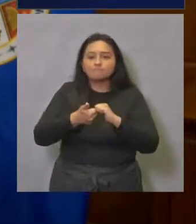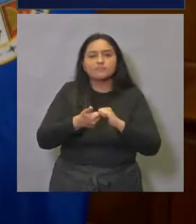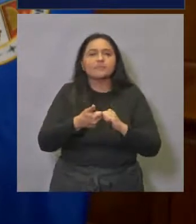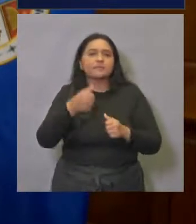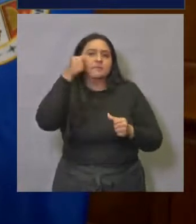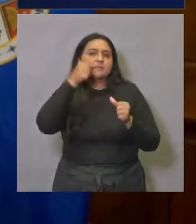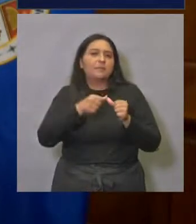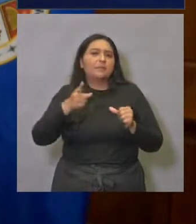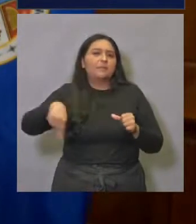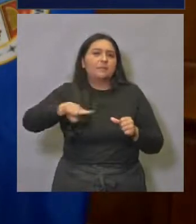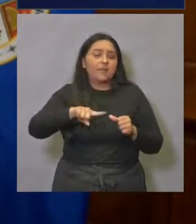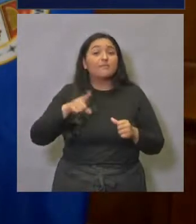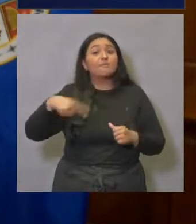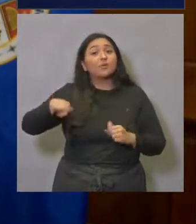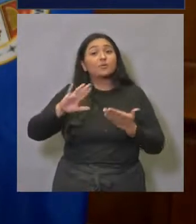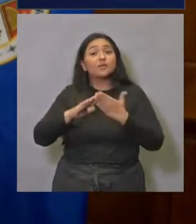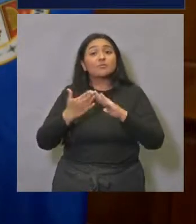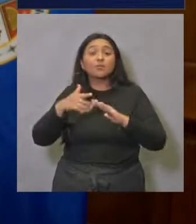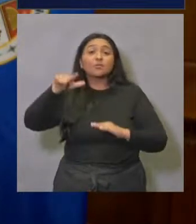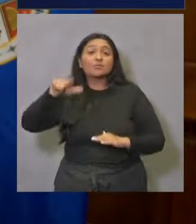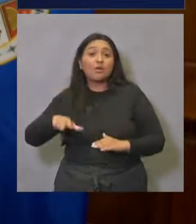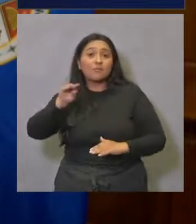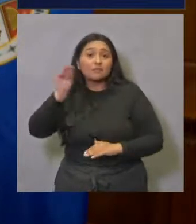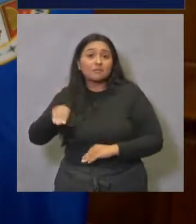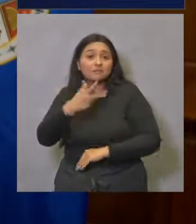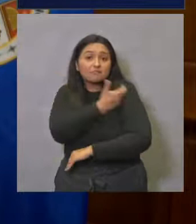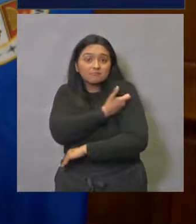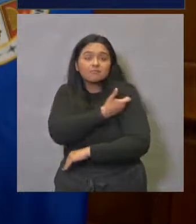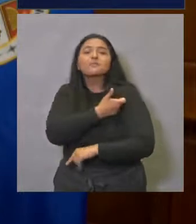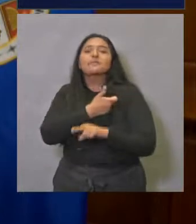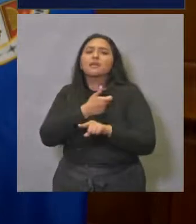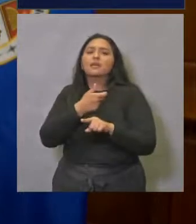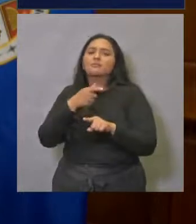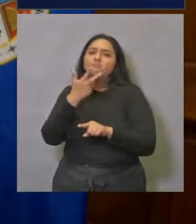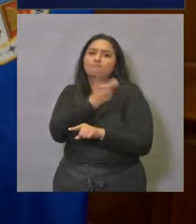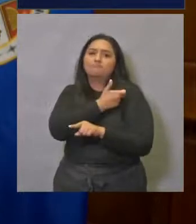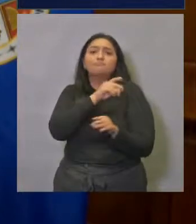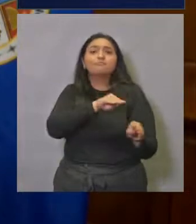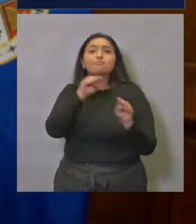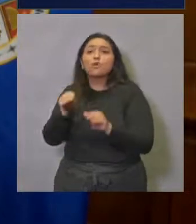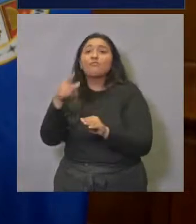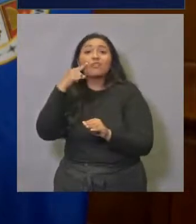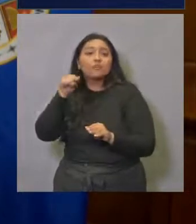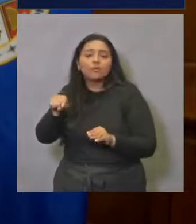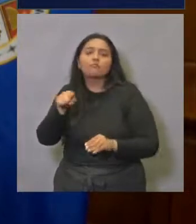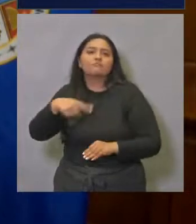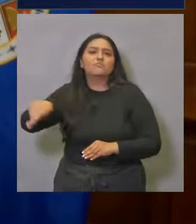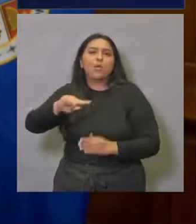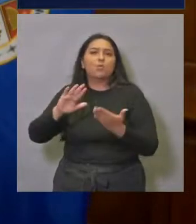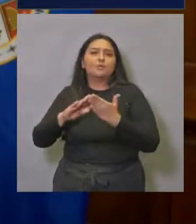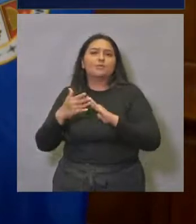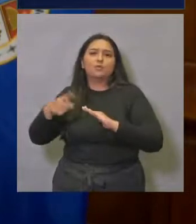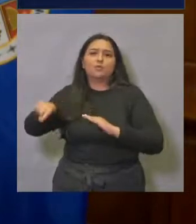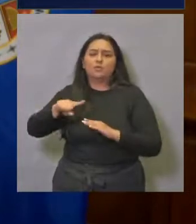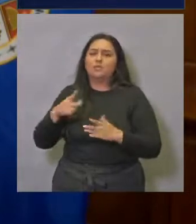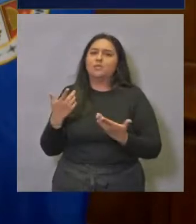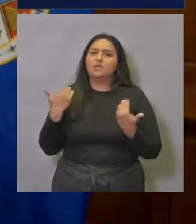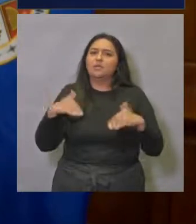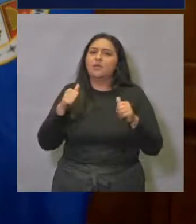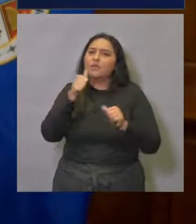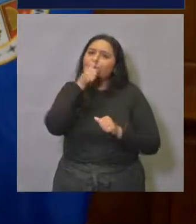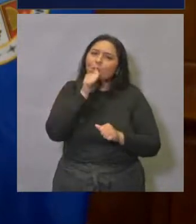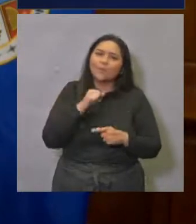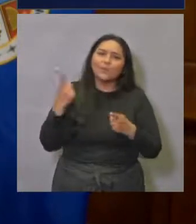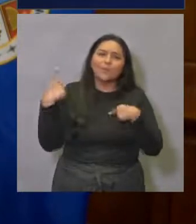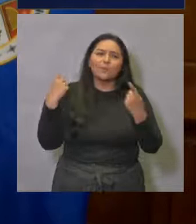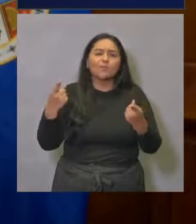lower vaccination rates are intended for those communities. Please honor that. These are the communities that have endured the most